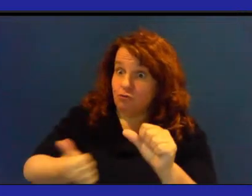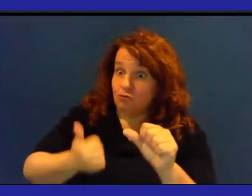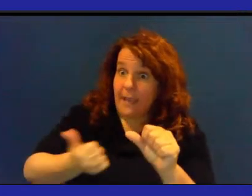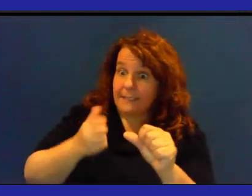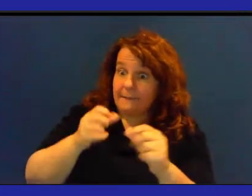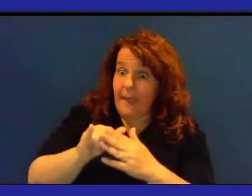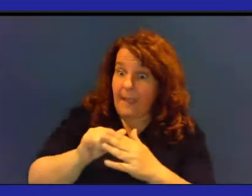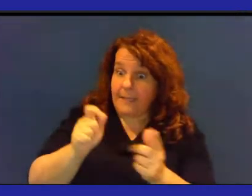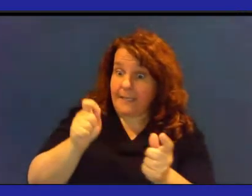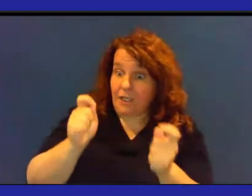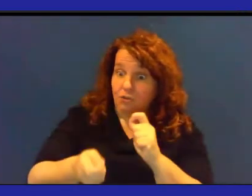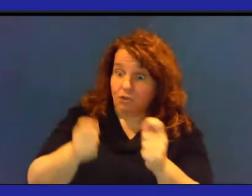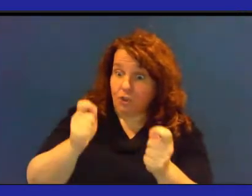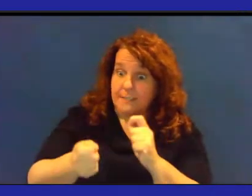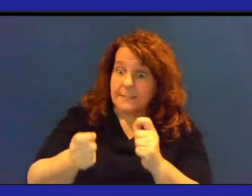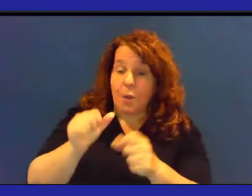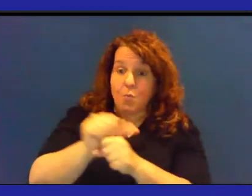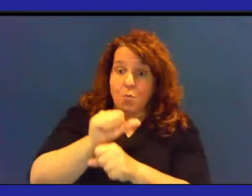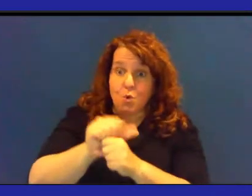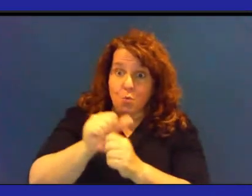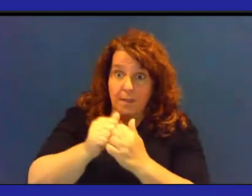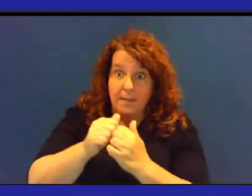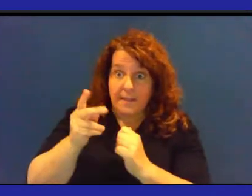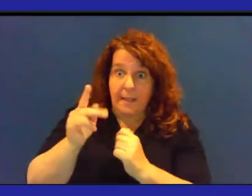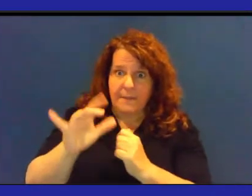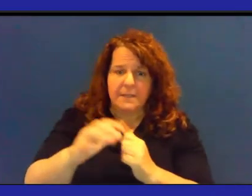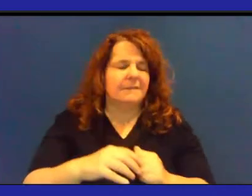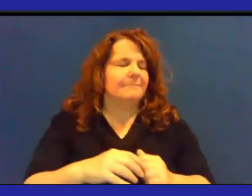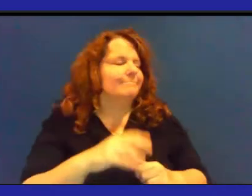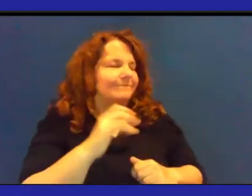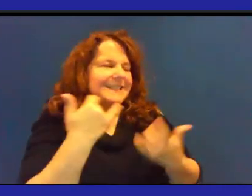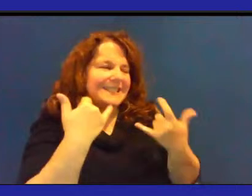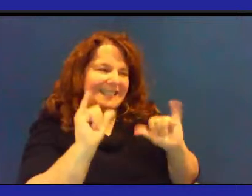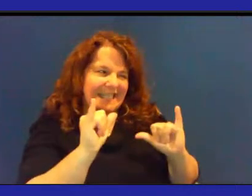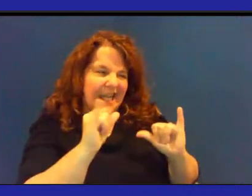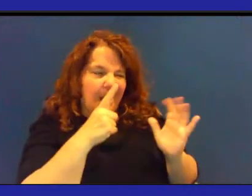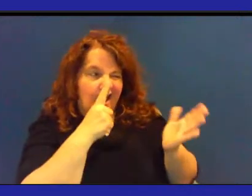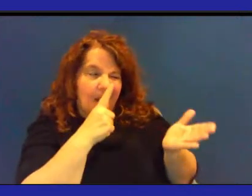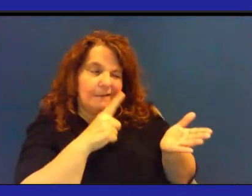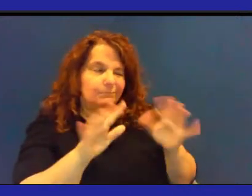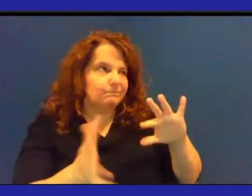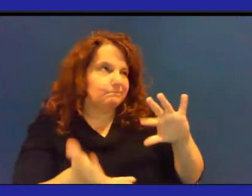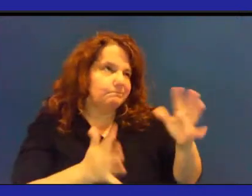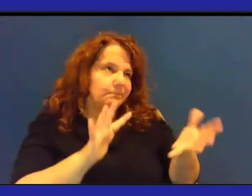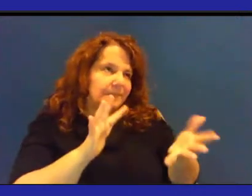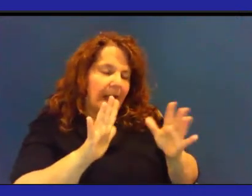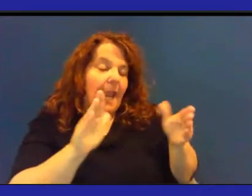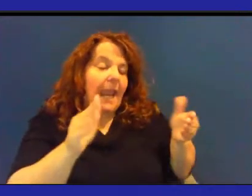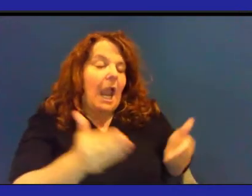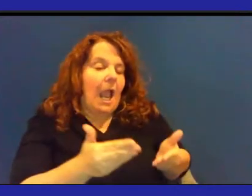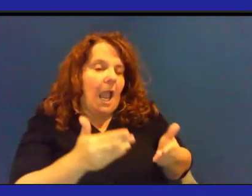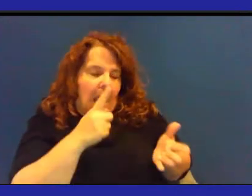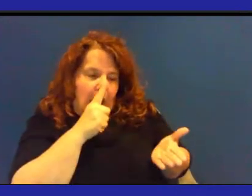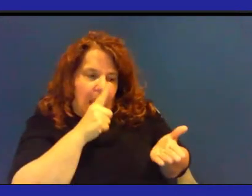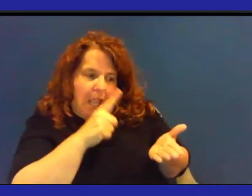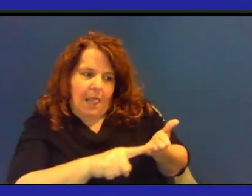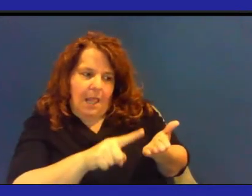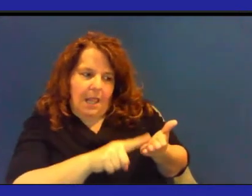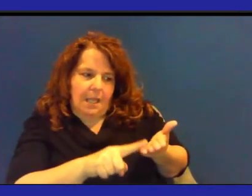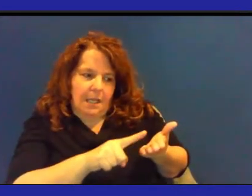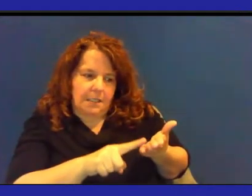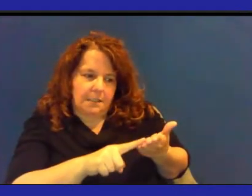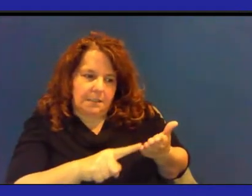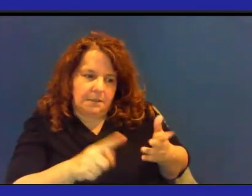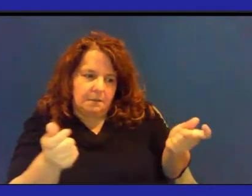then work with Epic to adjust and, We're still kind of in the introductory phase of like pulling together the group on